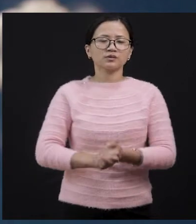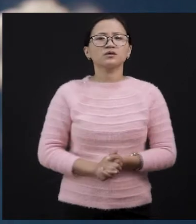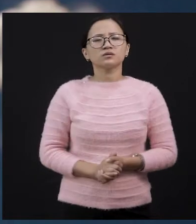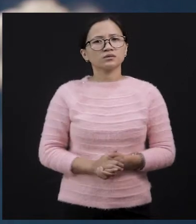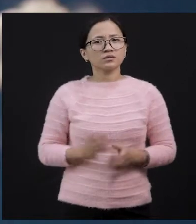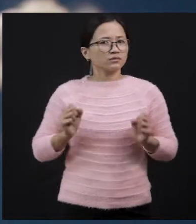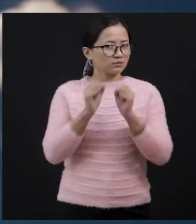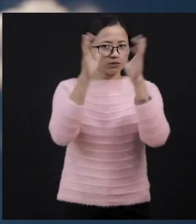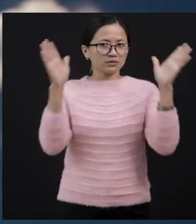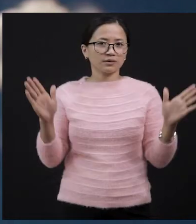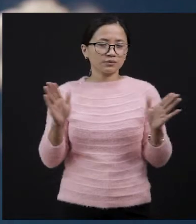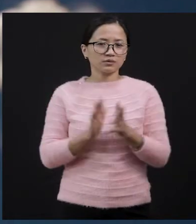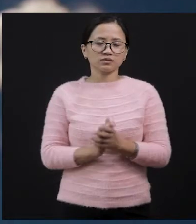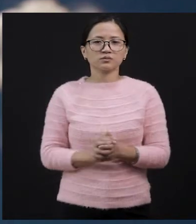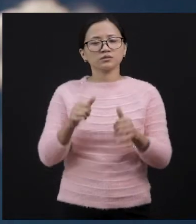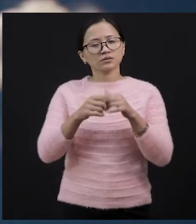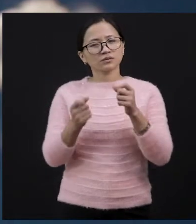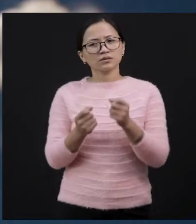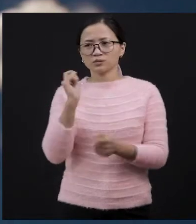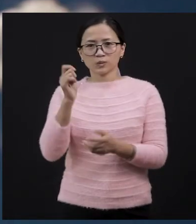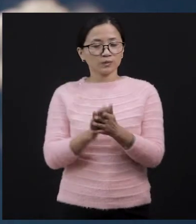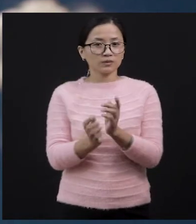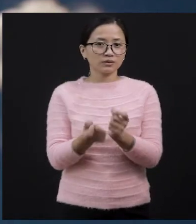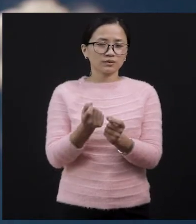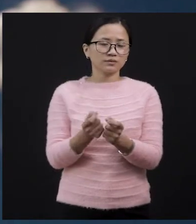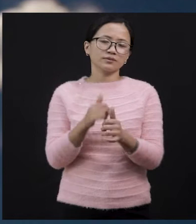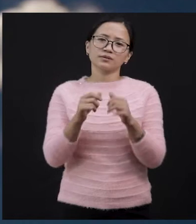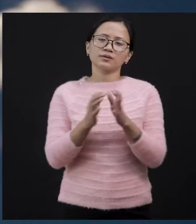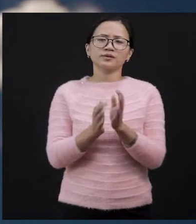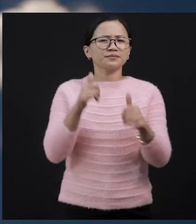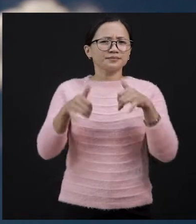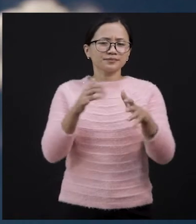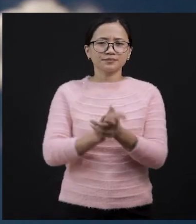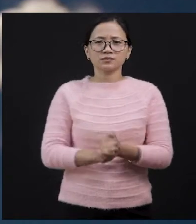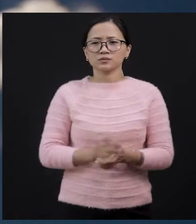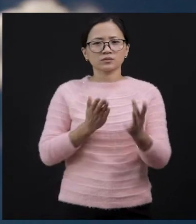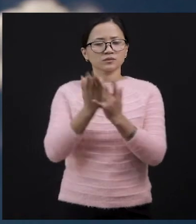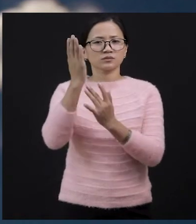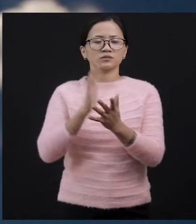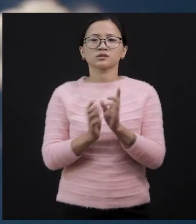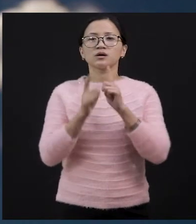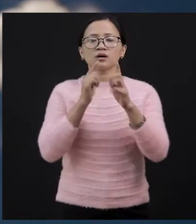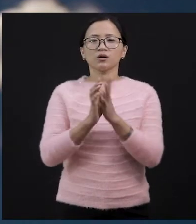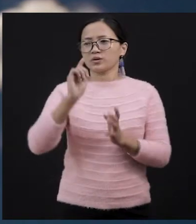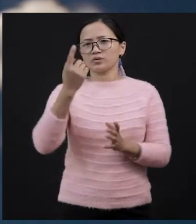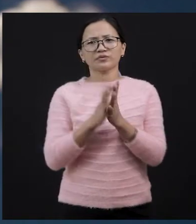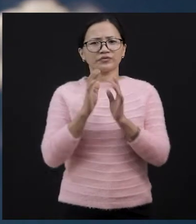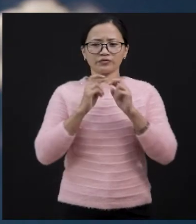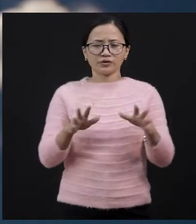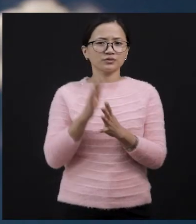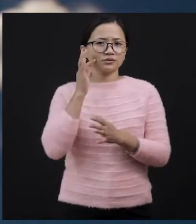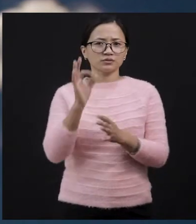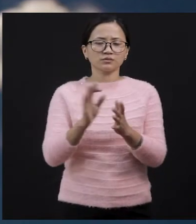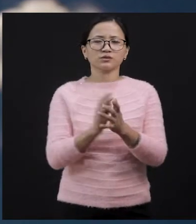So are you all excited for this activity? Now through this activity, we are going to discuss one very